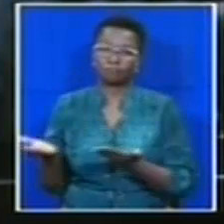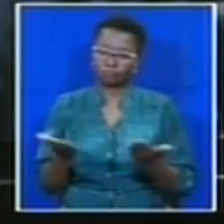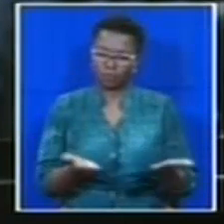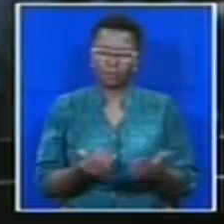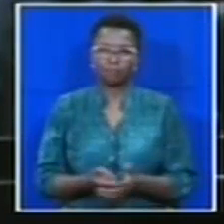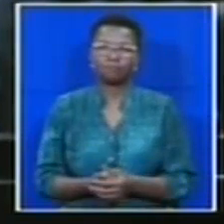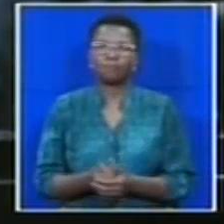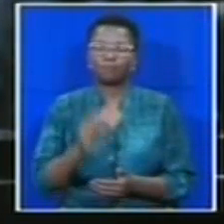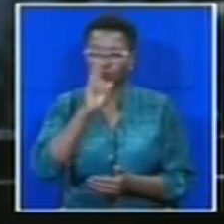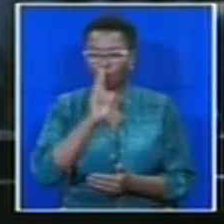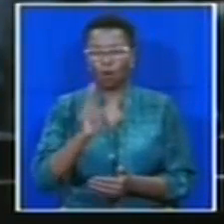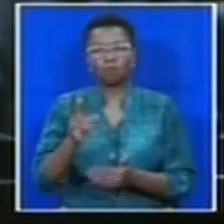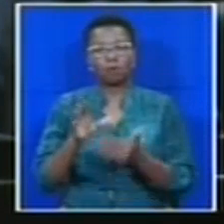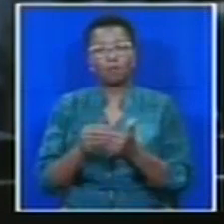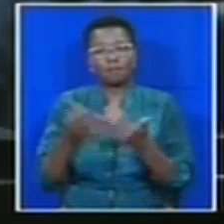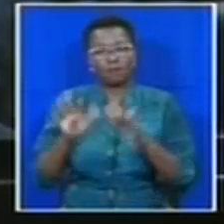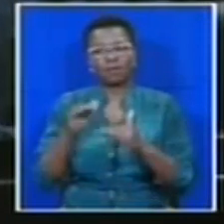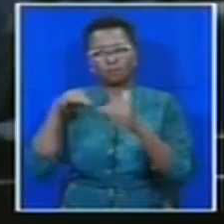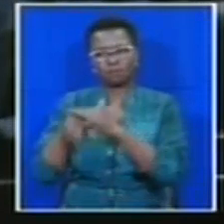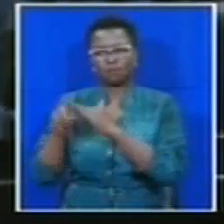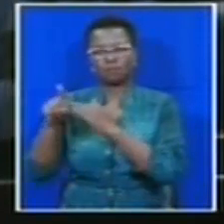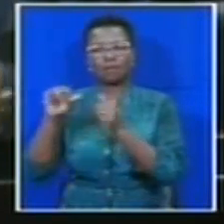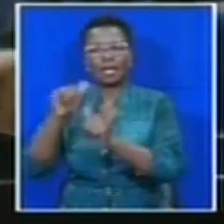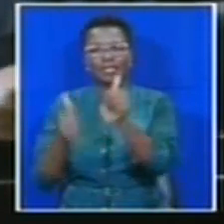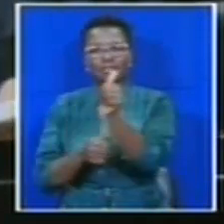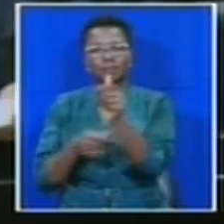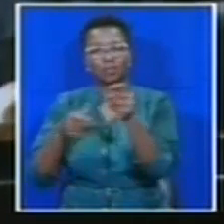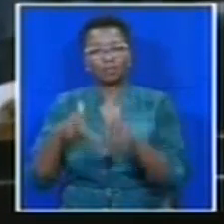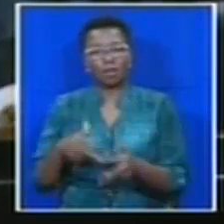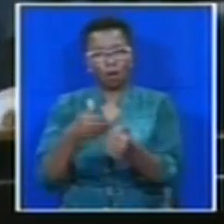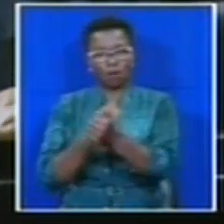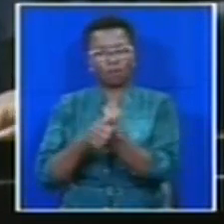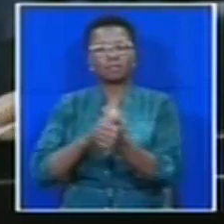The Honorable Member has made the solemn affirmation in the Deputy Speaker's office.